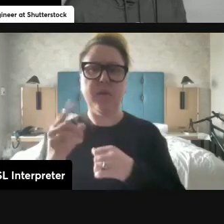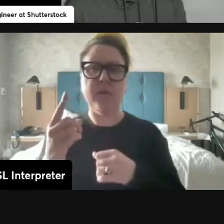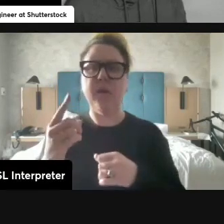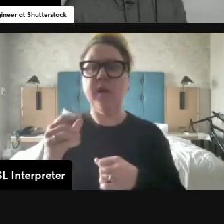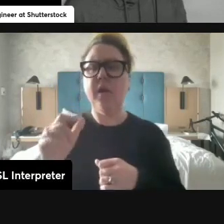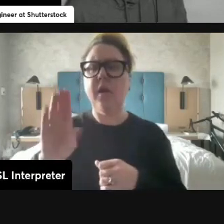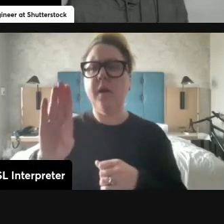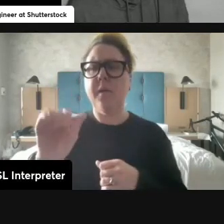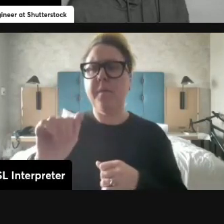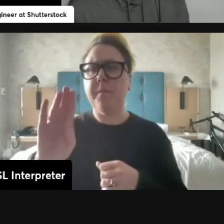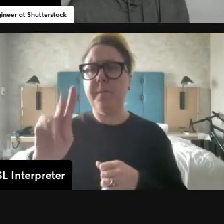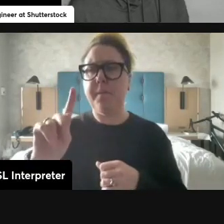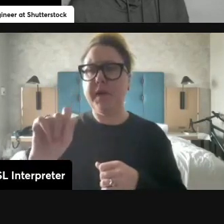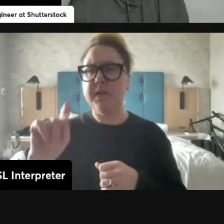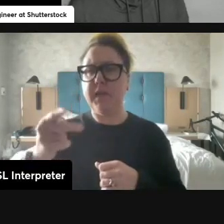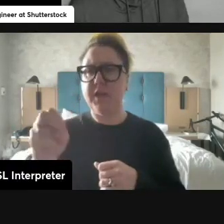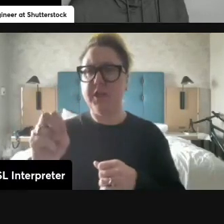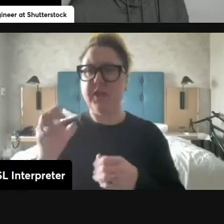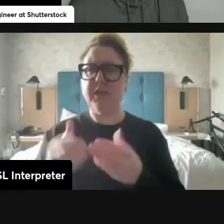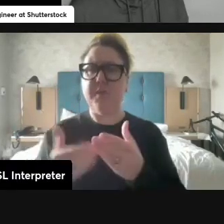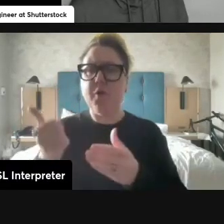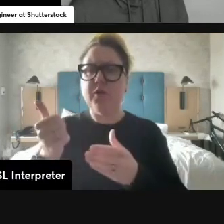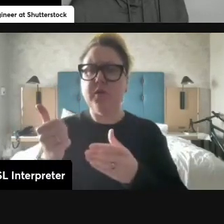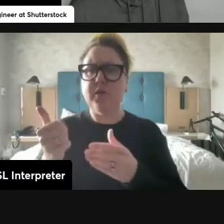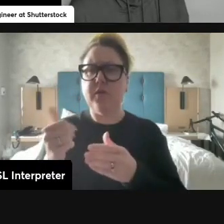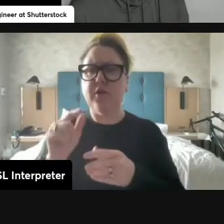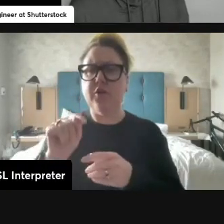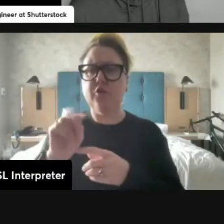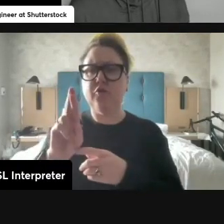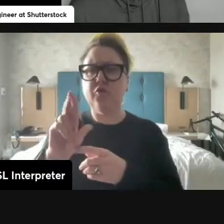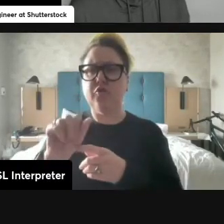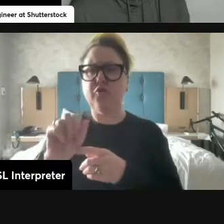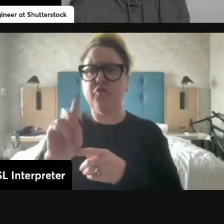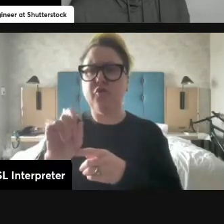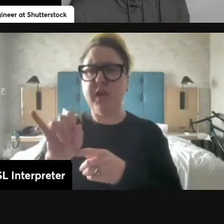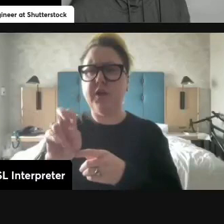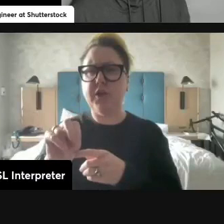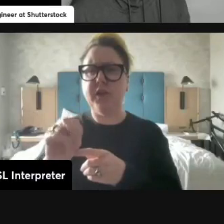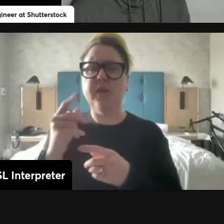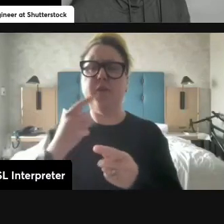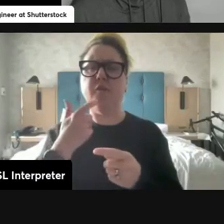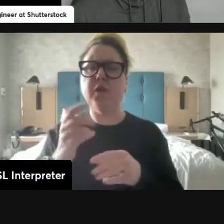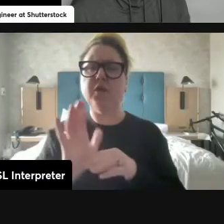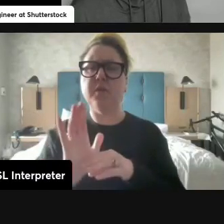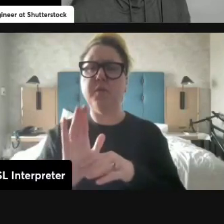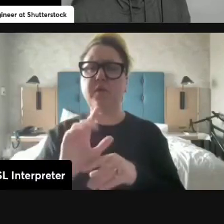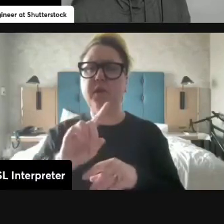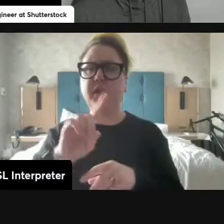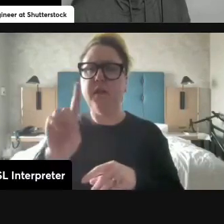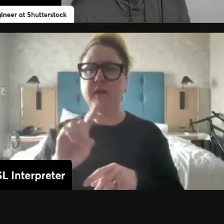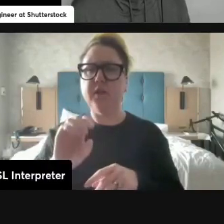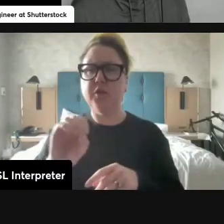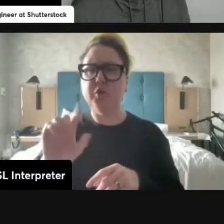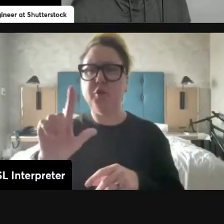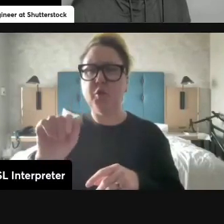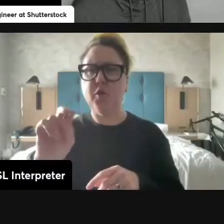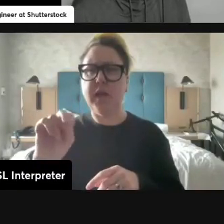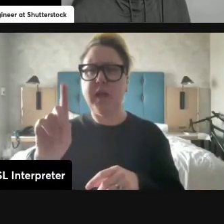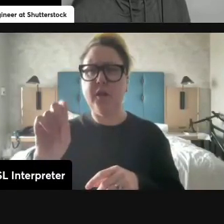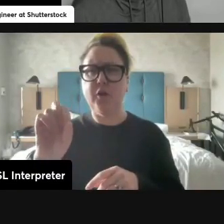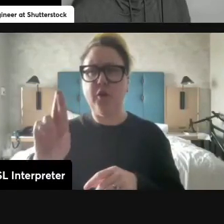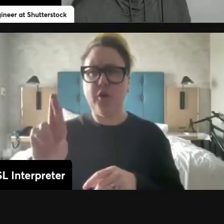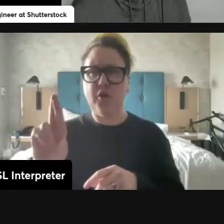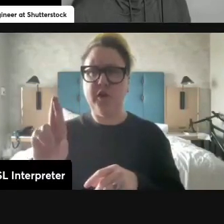Backstage has probably got the most momentum, and if y'all watched the movie Zoolander, know about the meme, Backstage is so hot right now, and